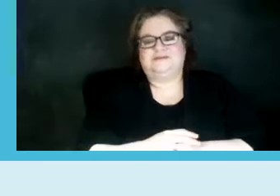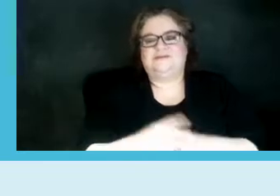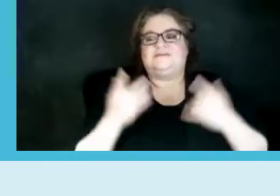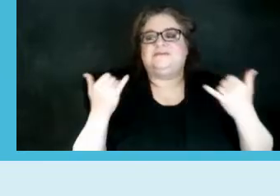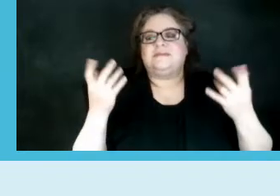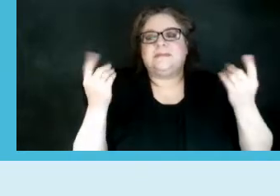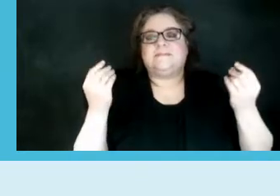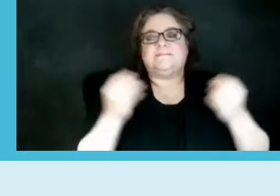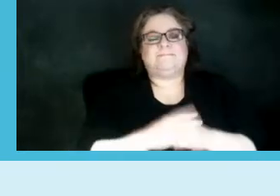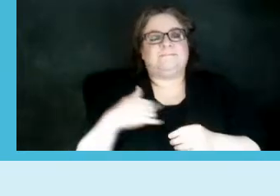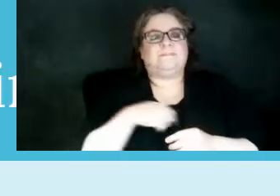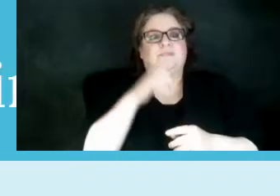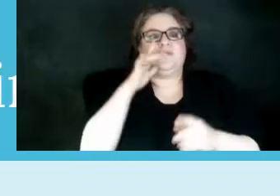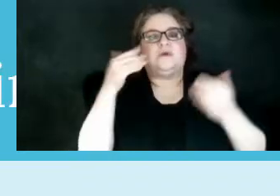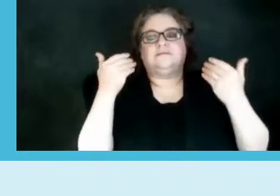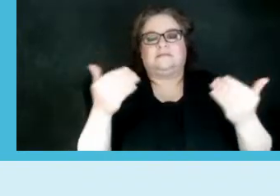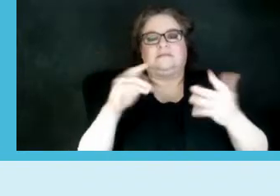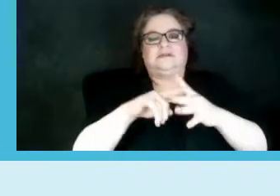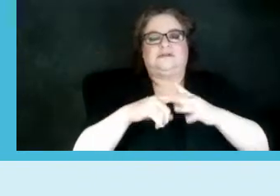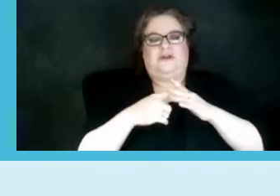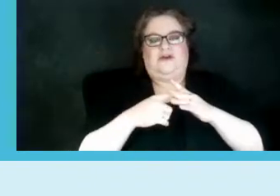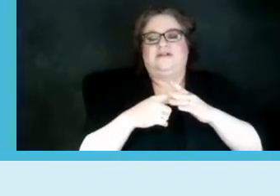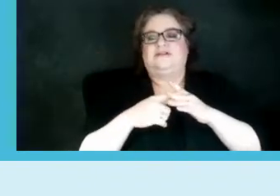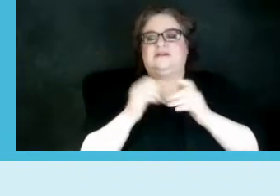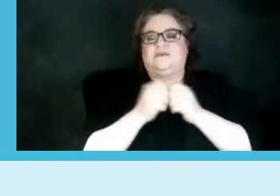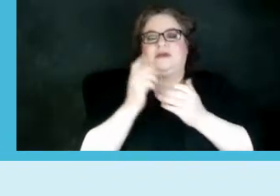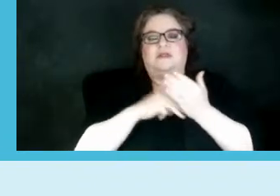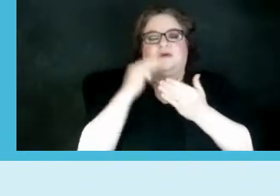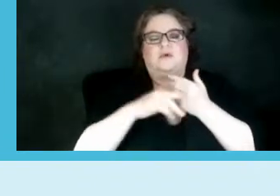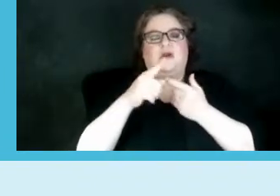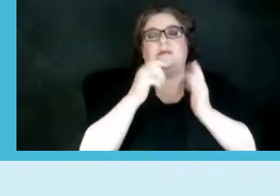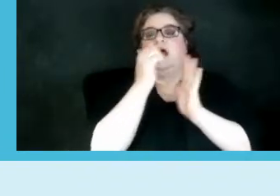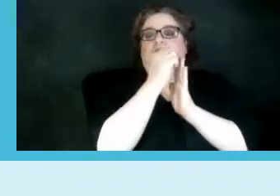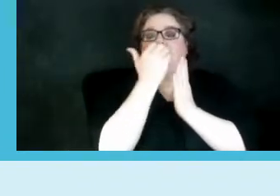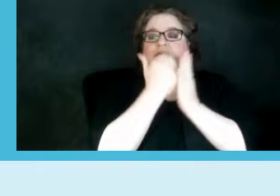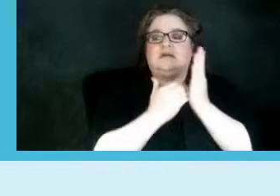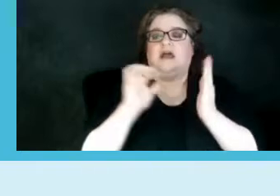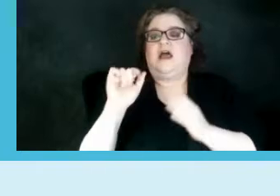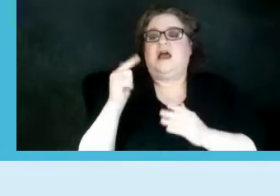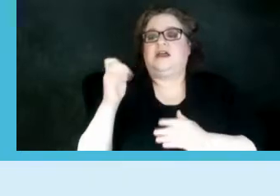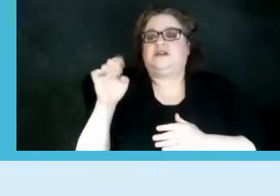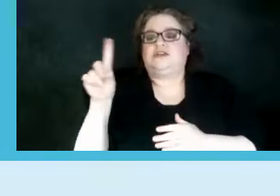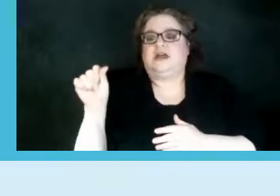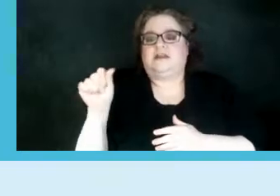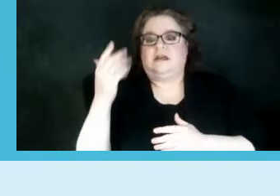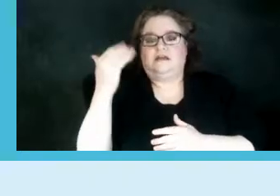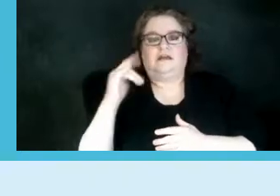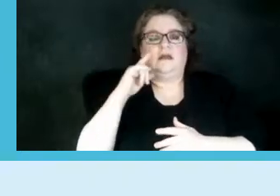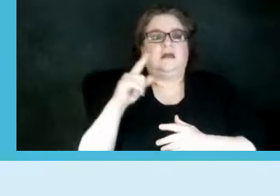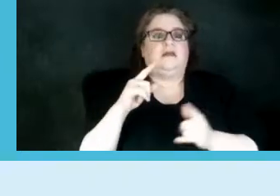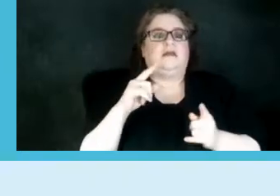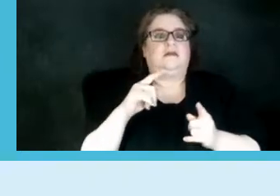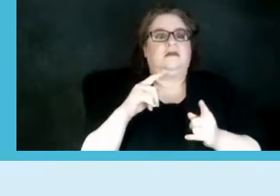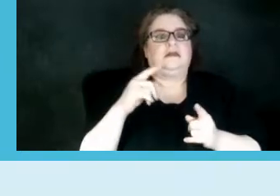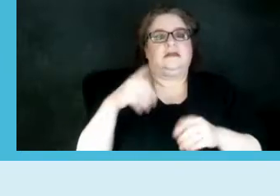now, we're going to get started with our program. This is our agenda for today. We'll do the welcome, give you